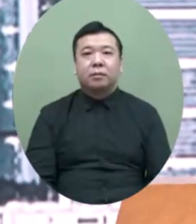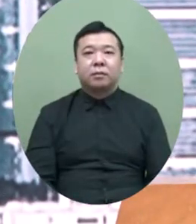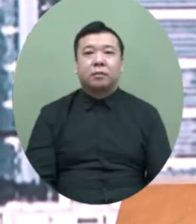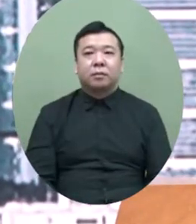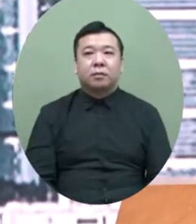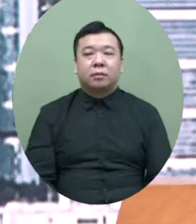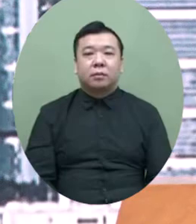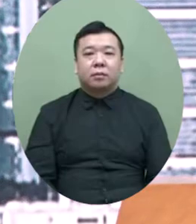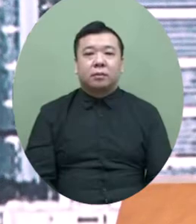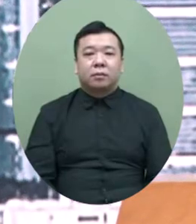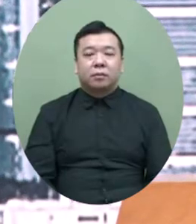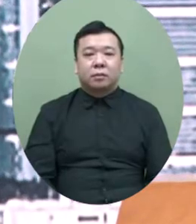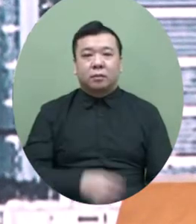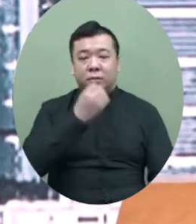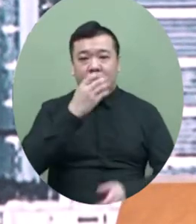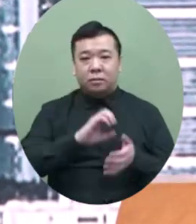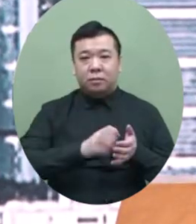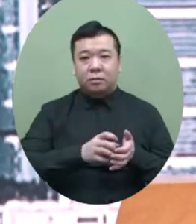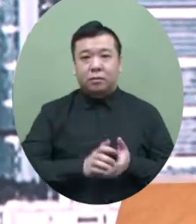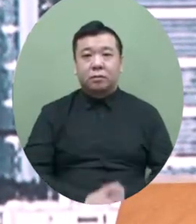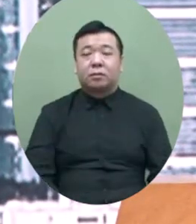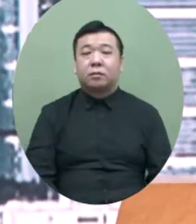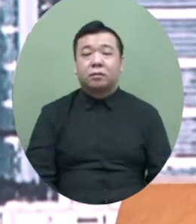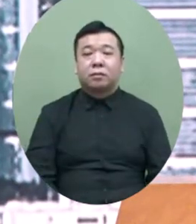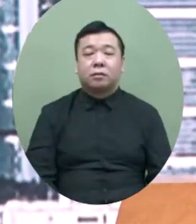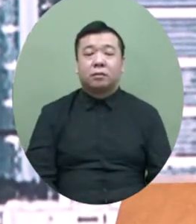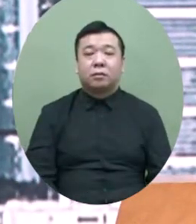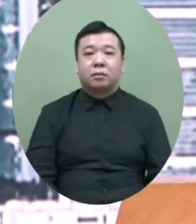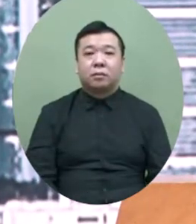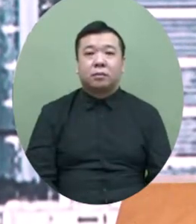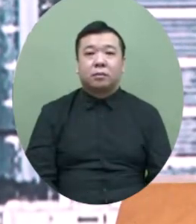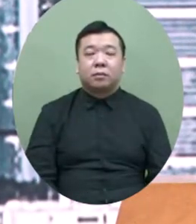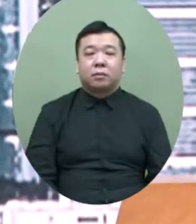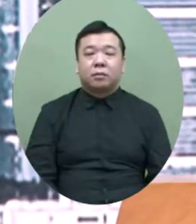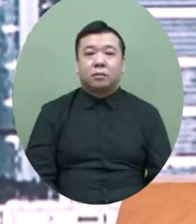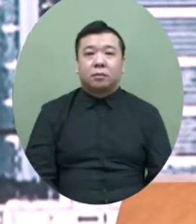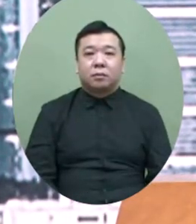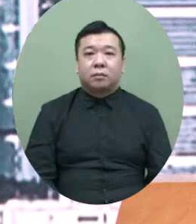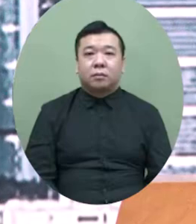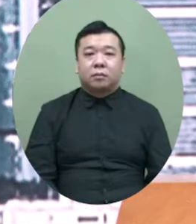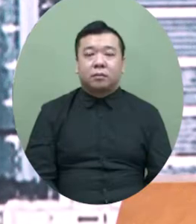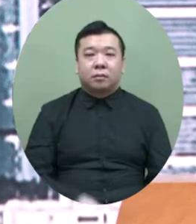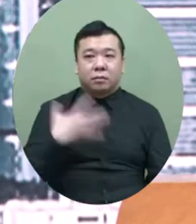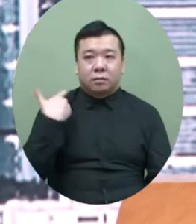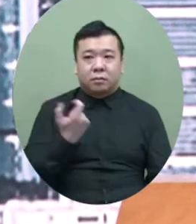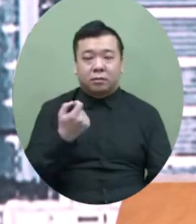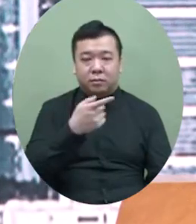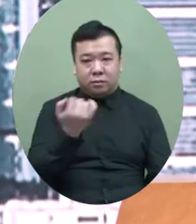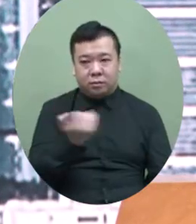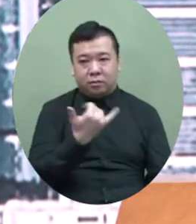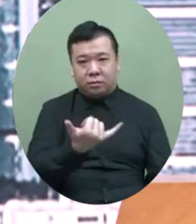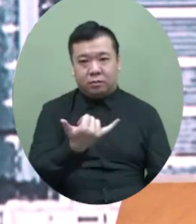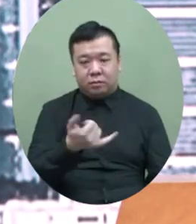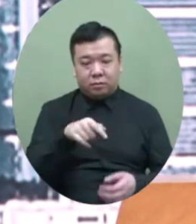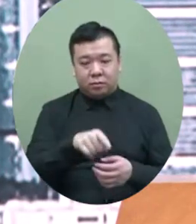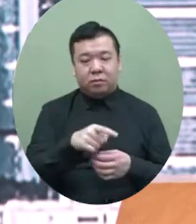Hi, Mr. Sam, TMHK. So, 0 cases have been found in the 6 recent quick lockdowns the government imposed in the past